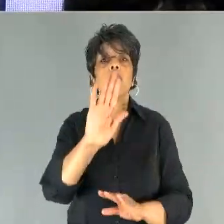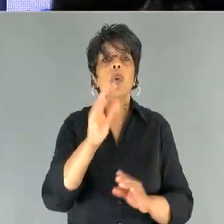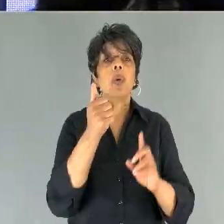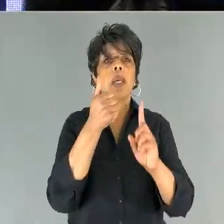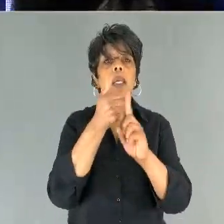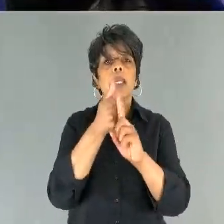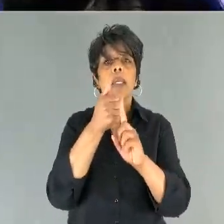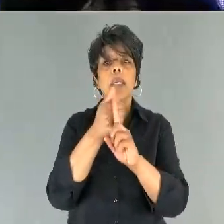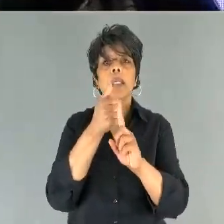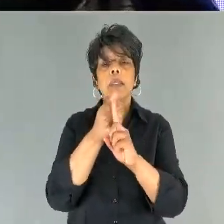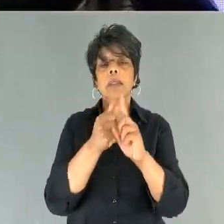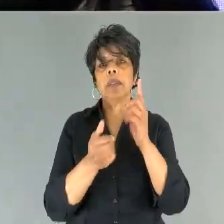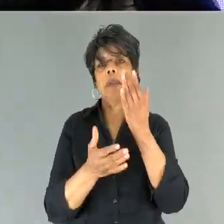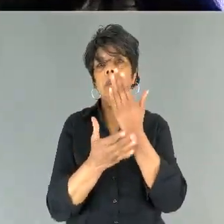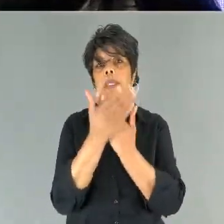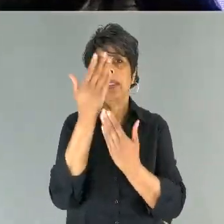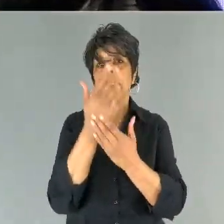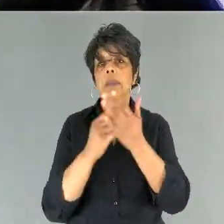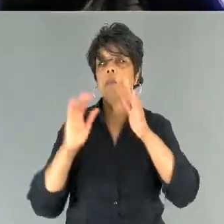these?